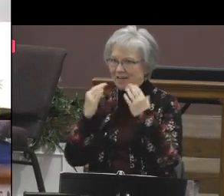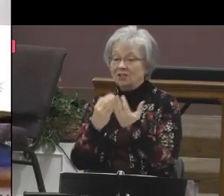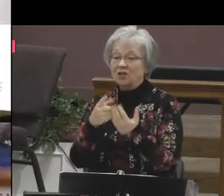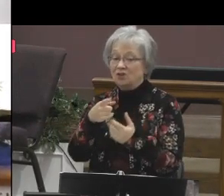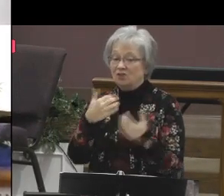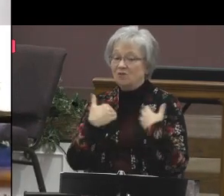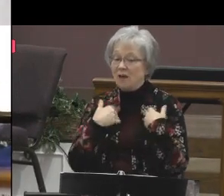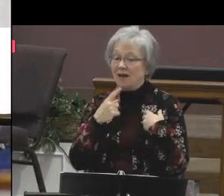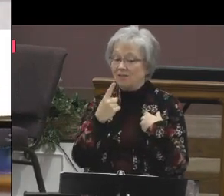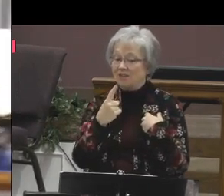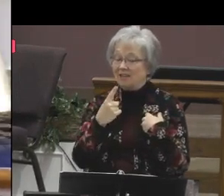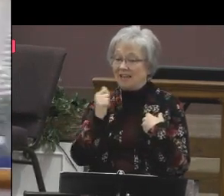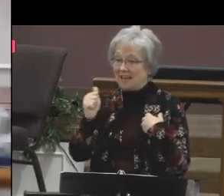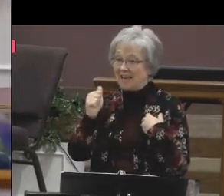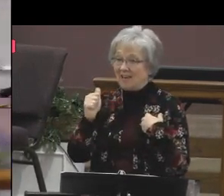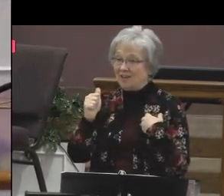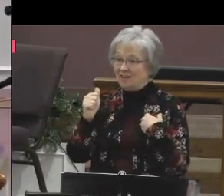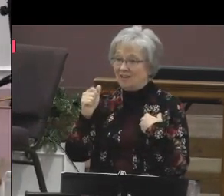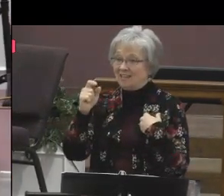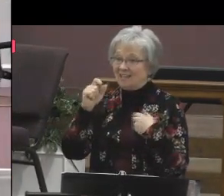now. All you have to do is keep them.